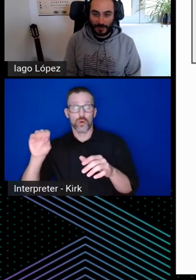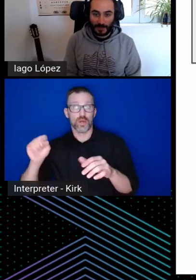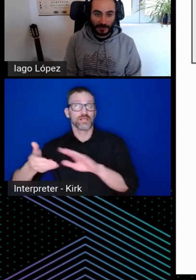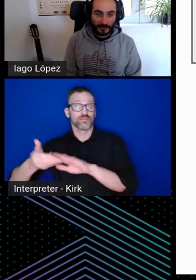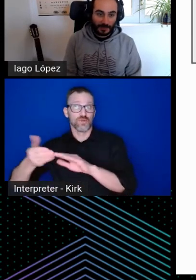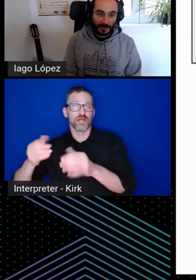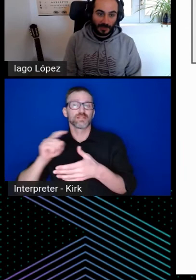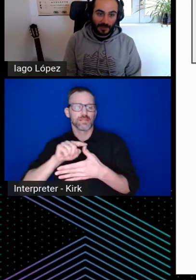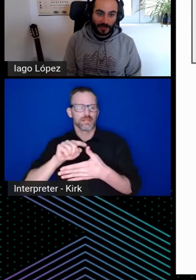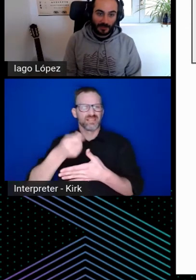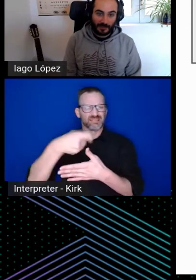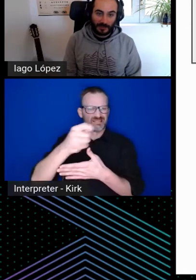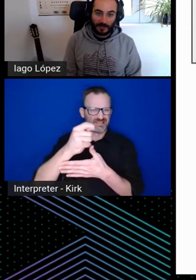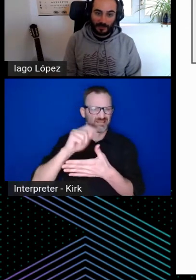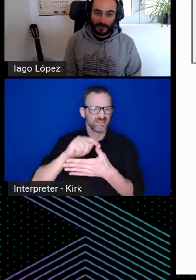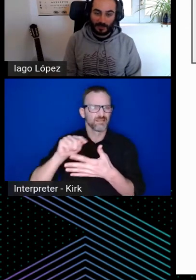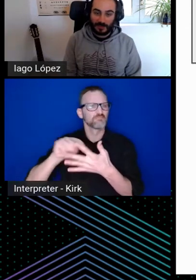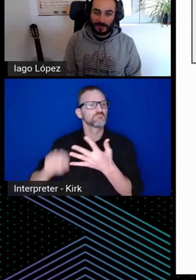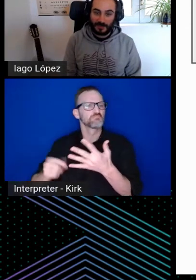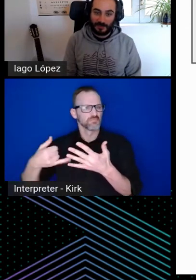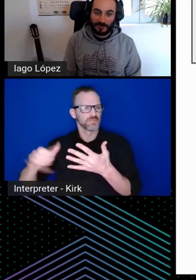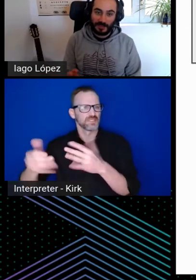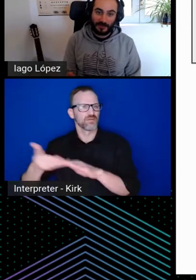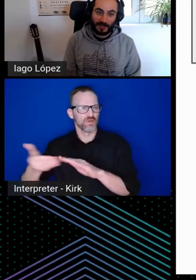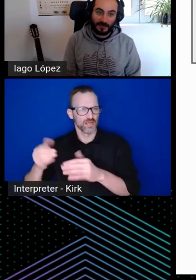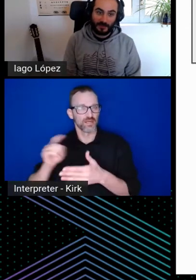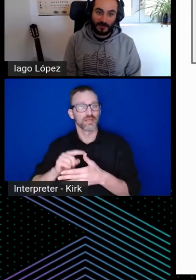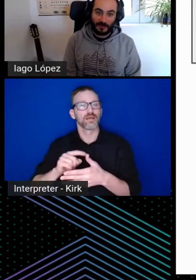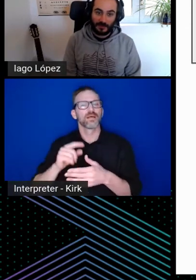dandy. And then the locksmith